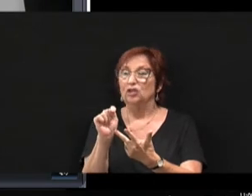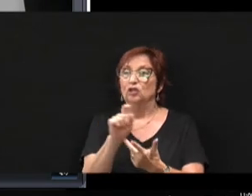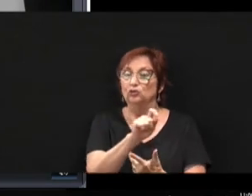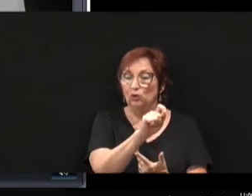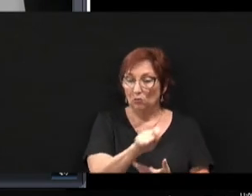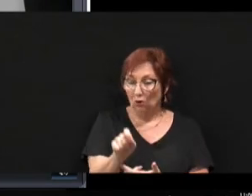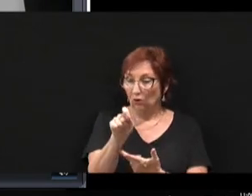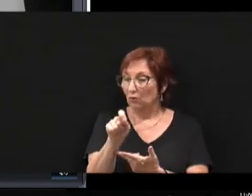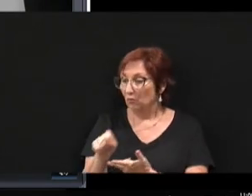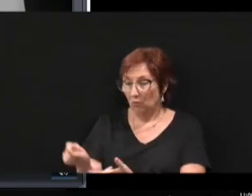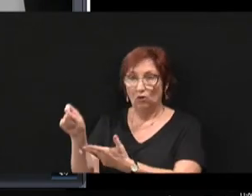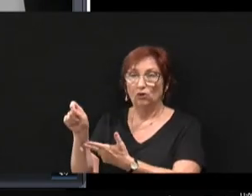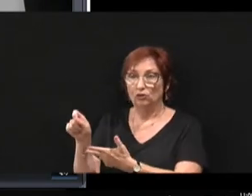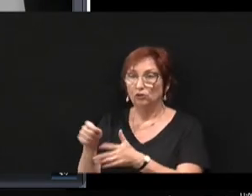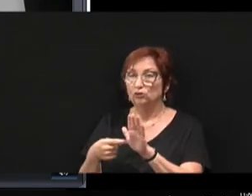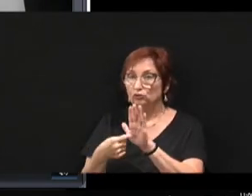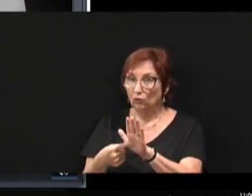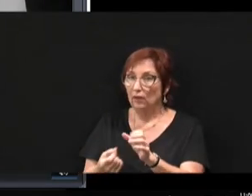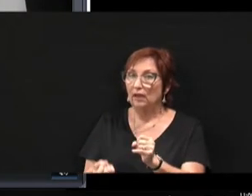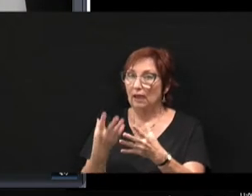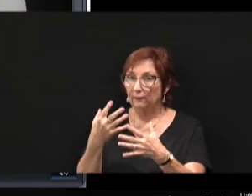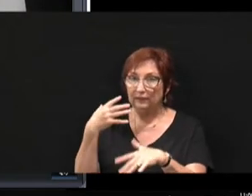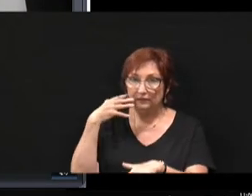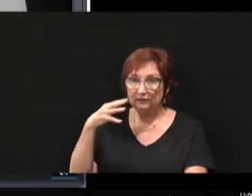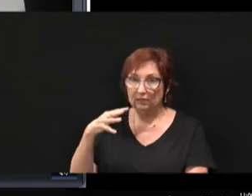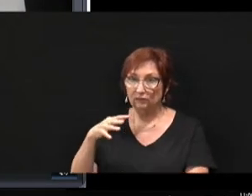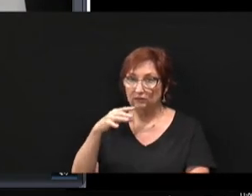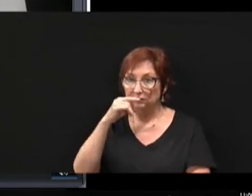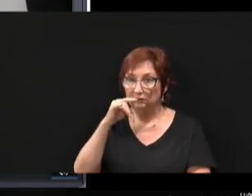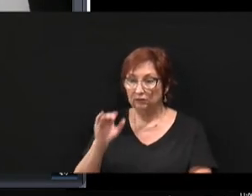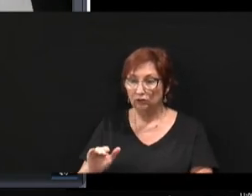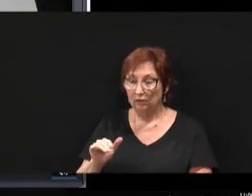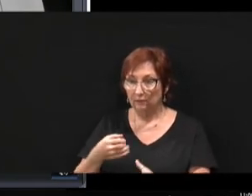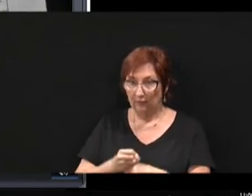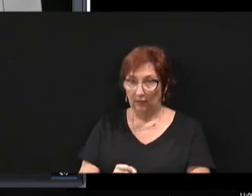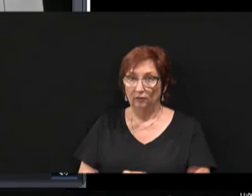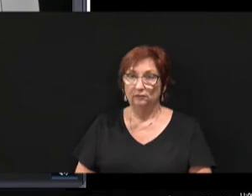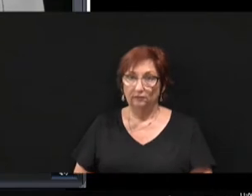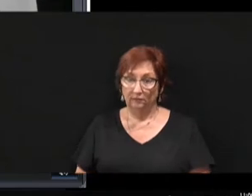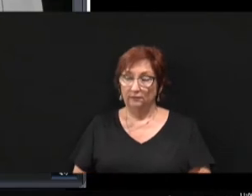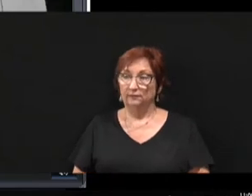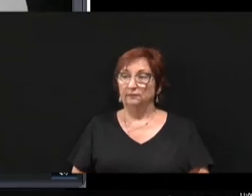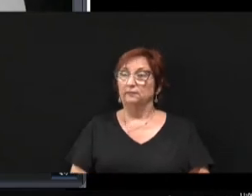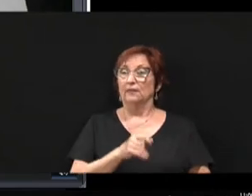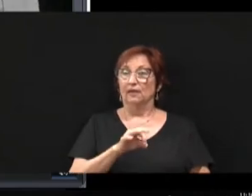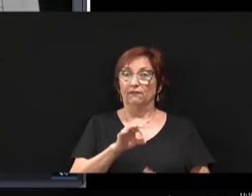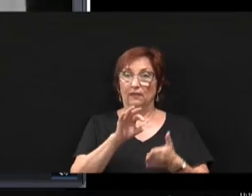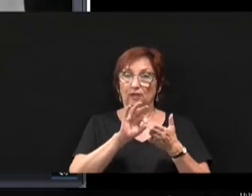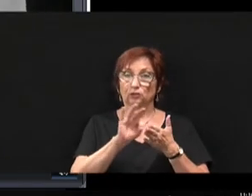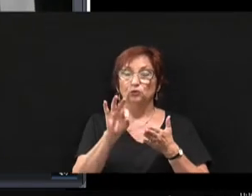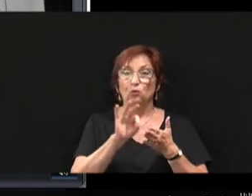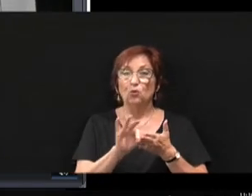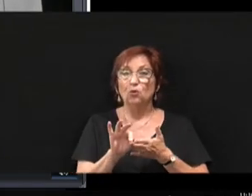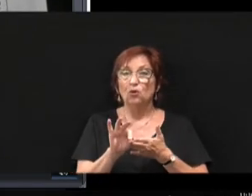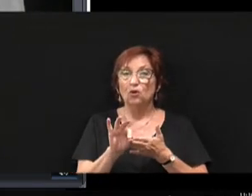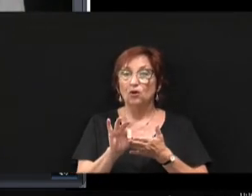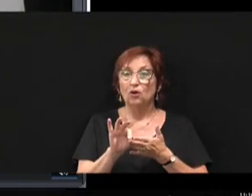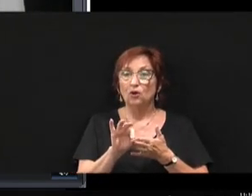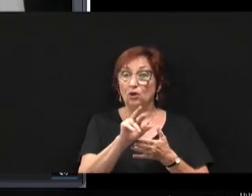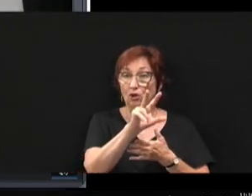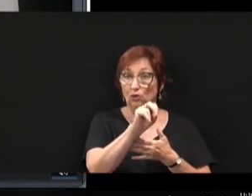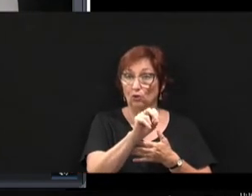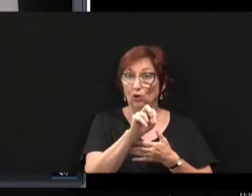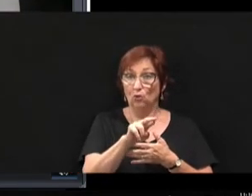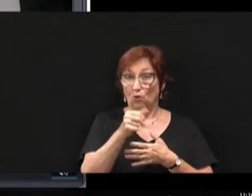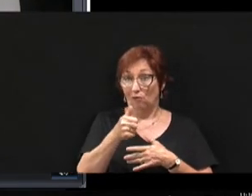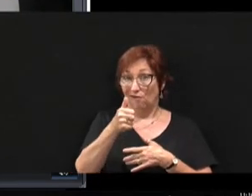of sounds. Okay? All right. If they score 30 or